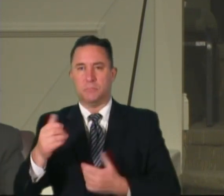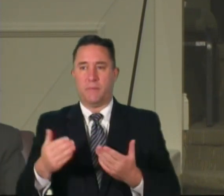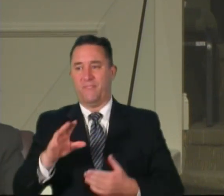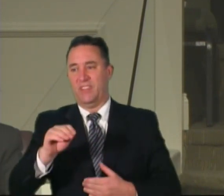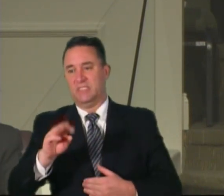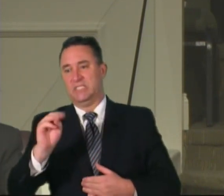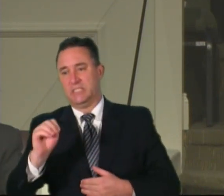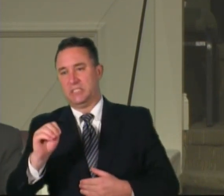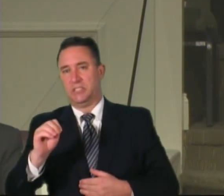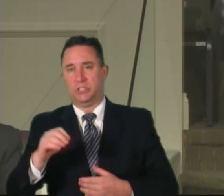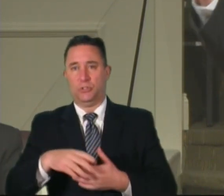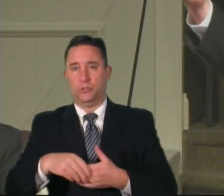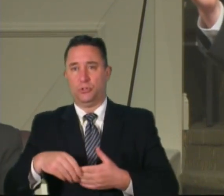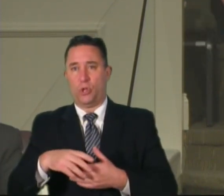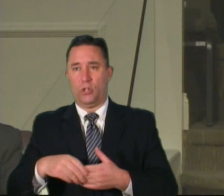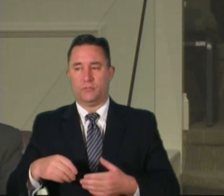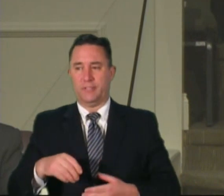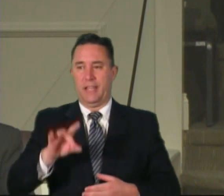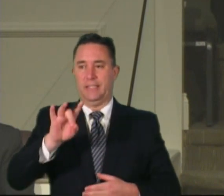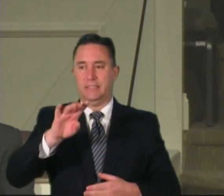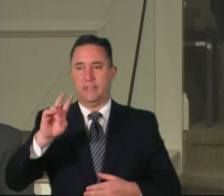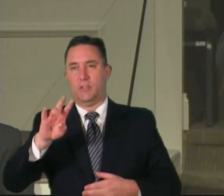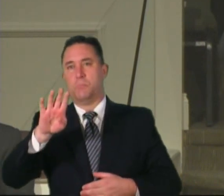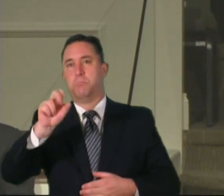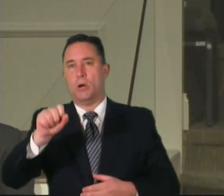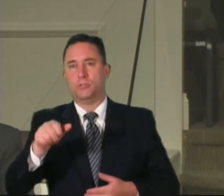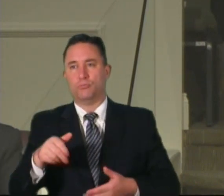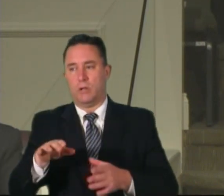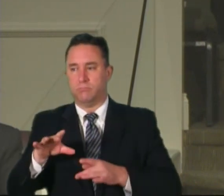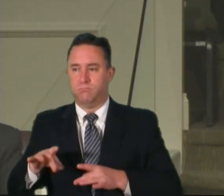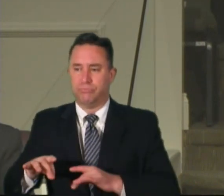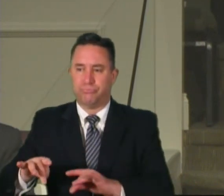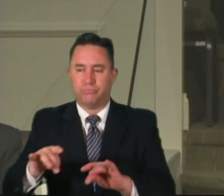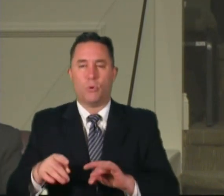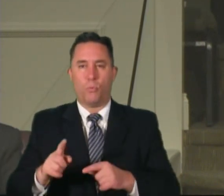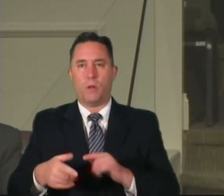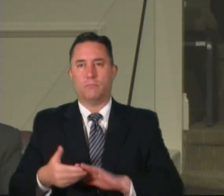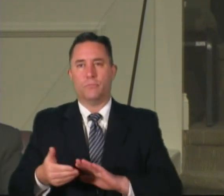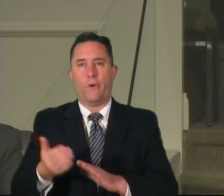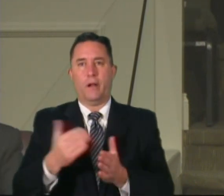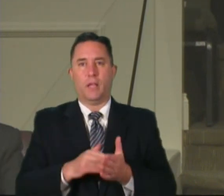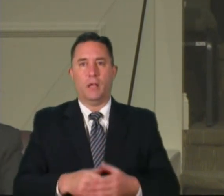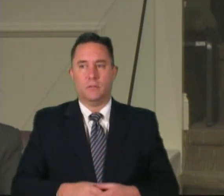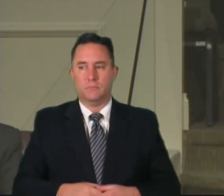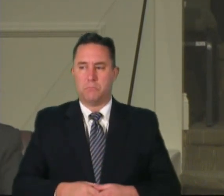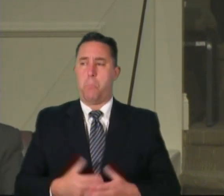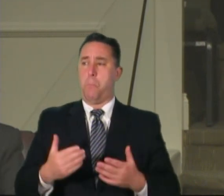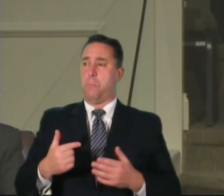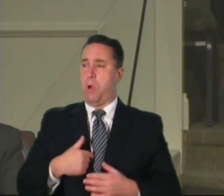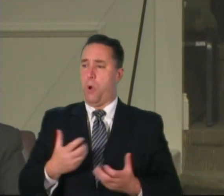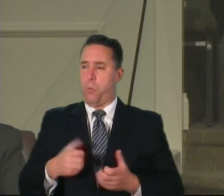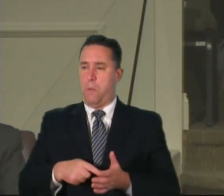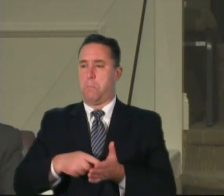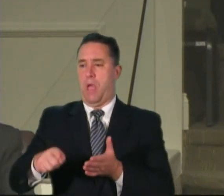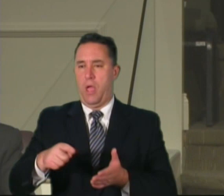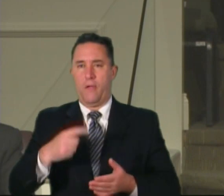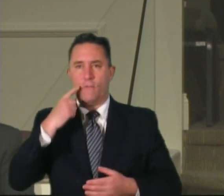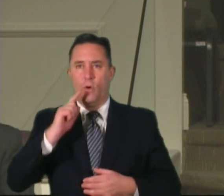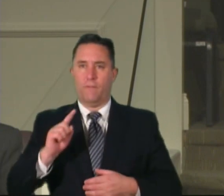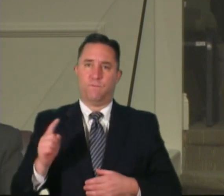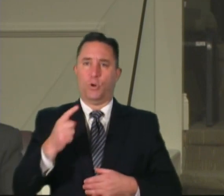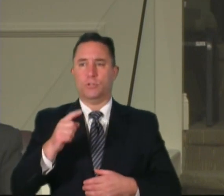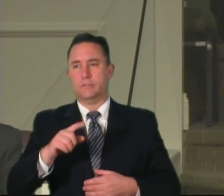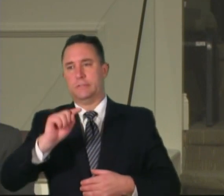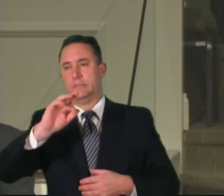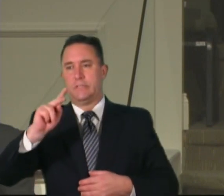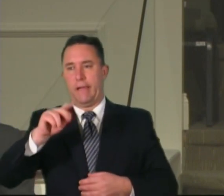$50 or $60 for our 87 bus routes that are going to go out when we start running them again. And say, you know what? I want to pay for the first tank